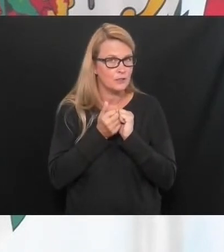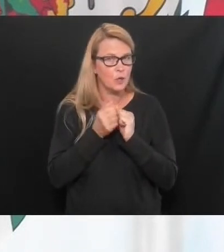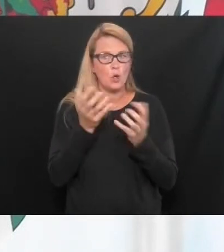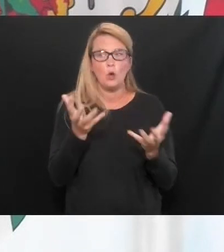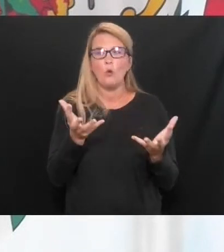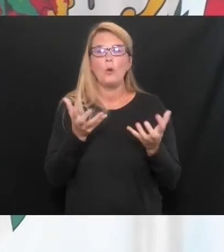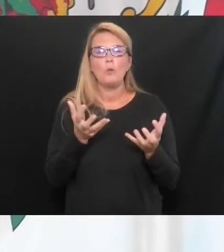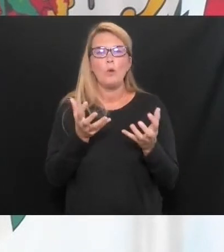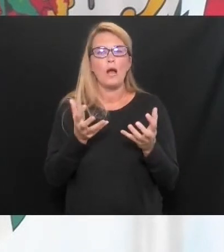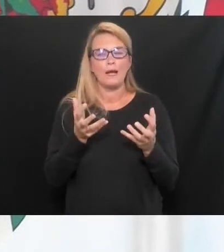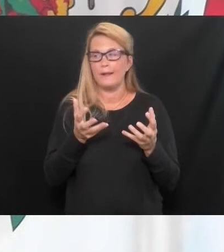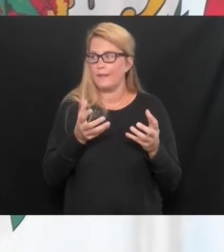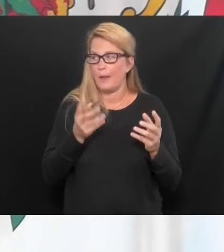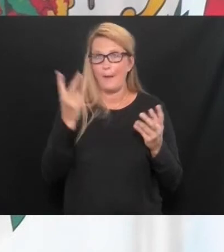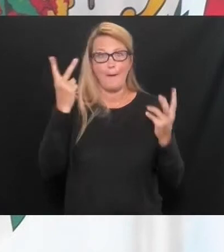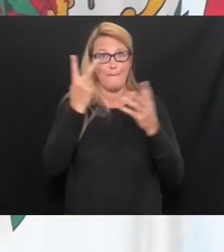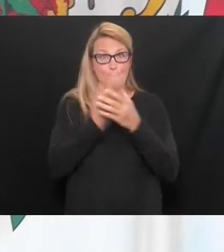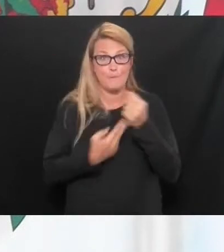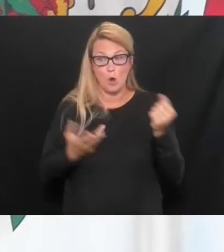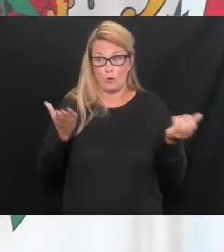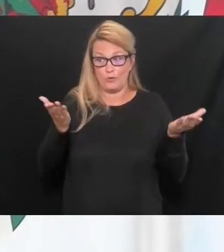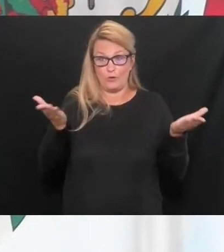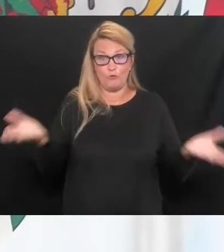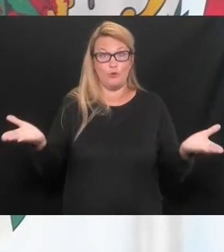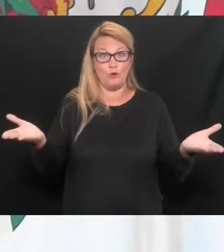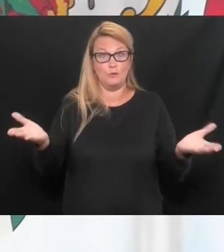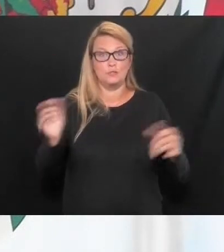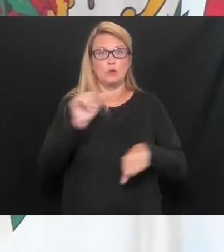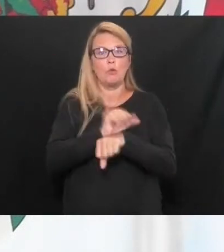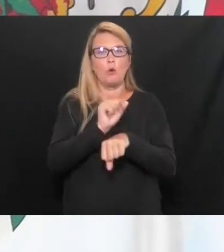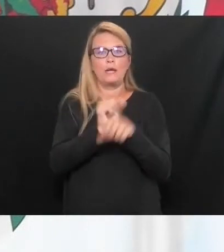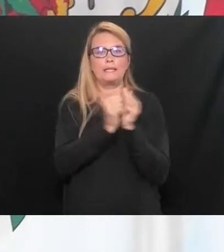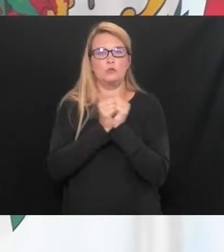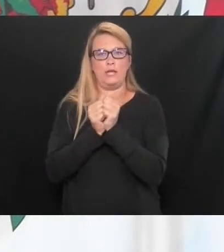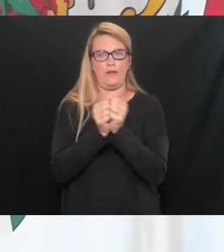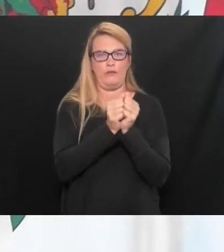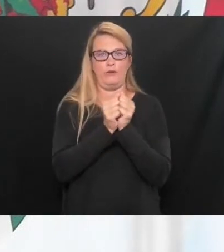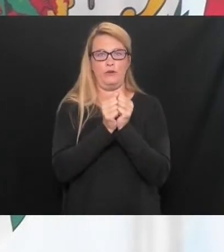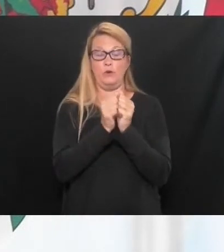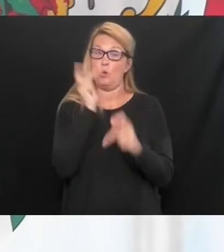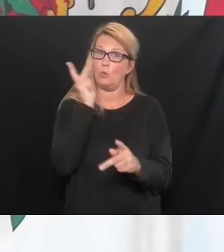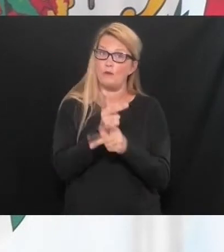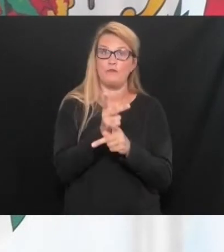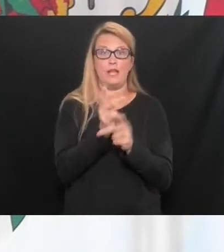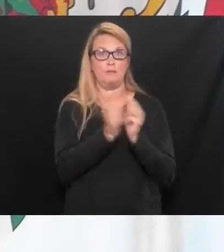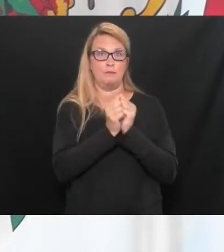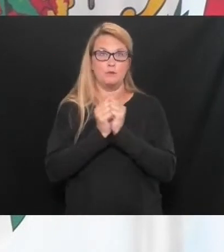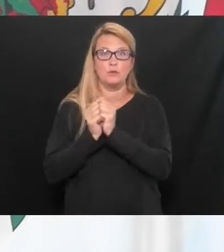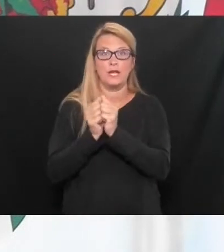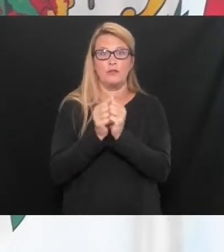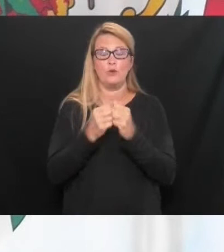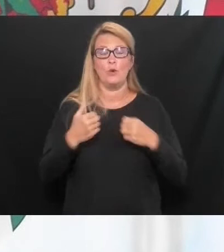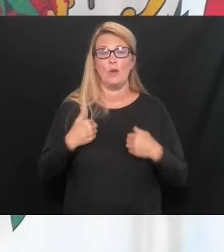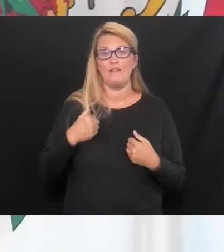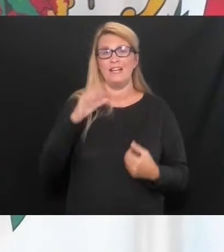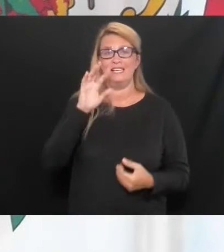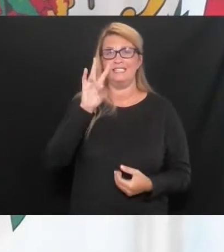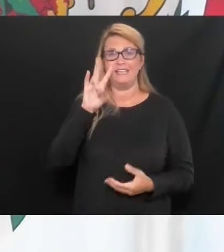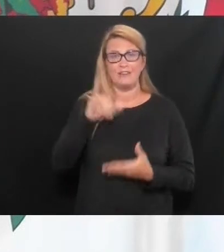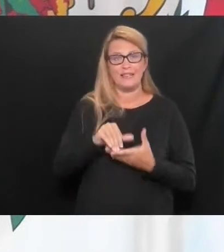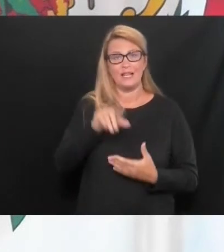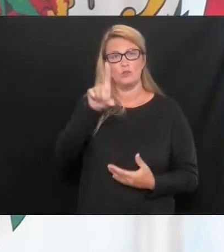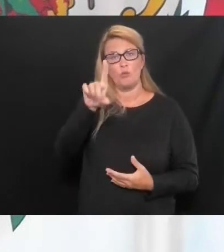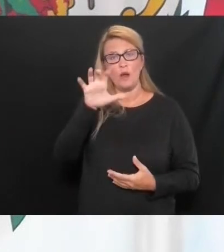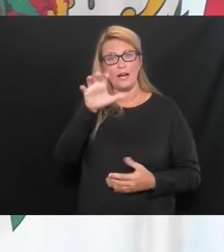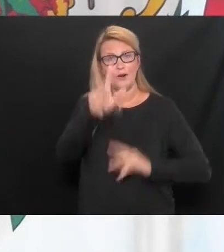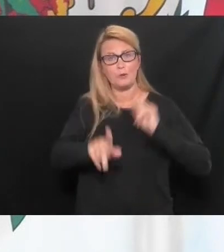together. That's what we've done, Stephen. We've kept everybody together. We got 7,100 people